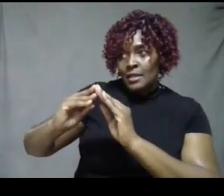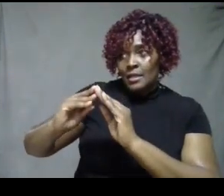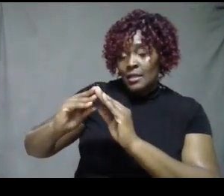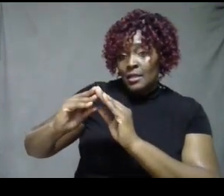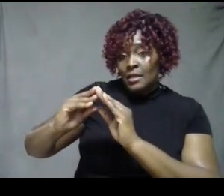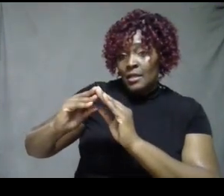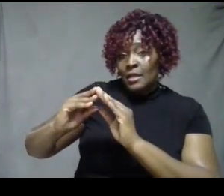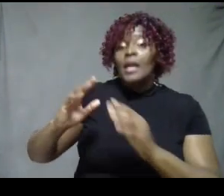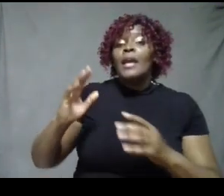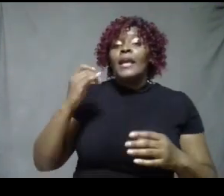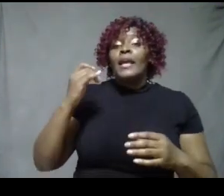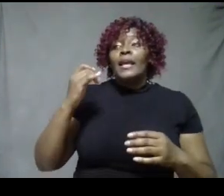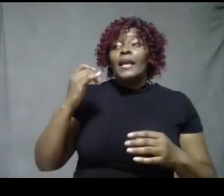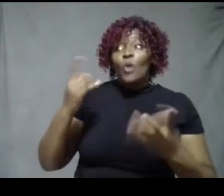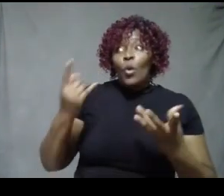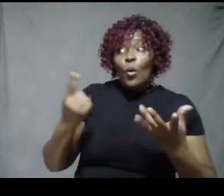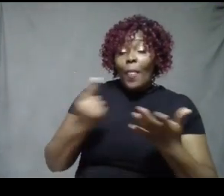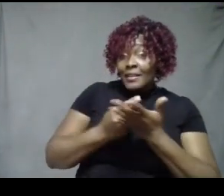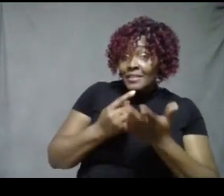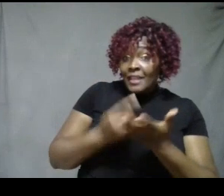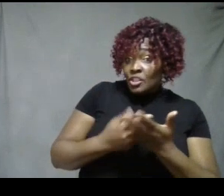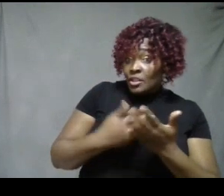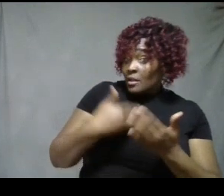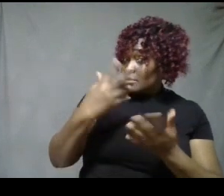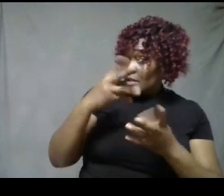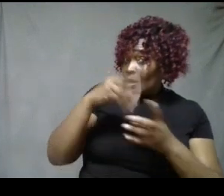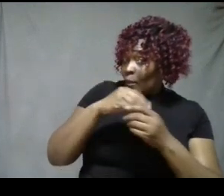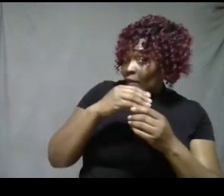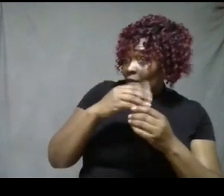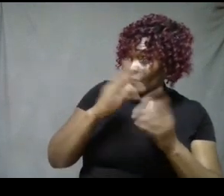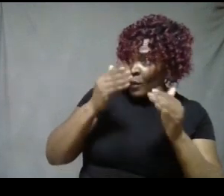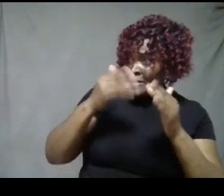if is the discussion about the process or?